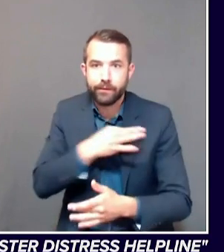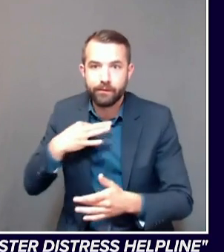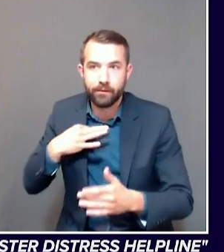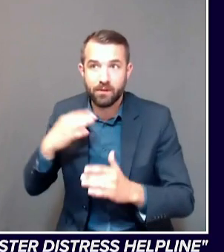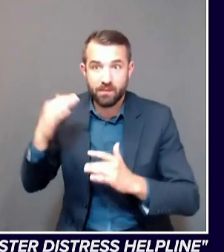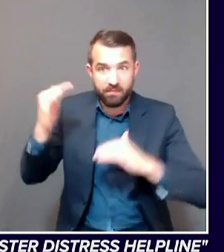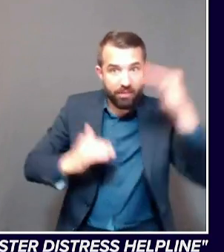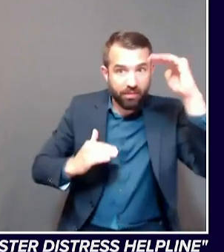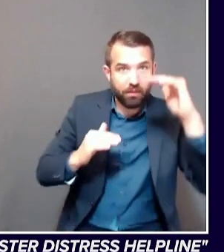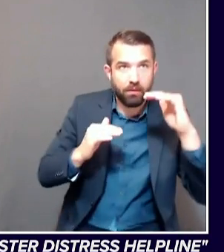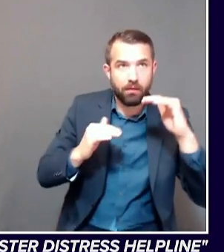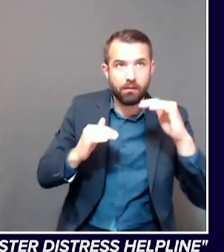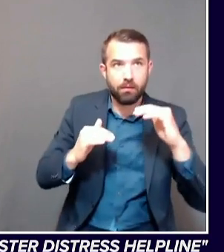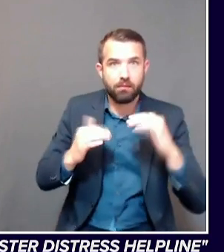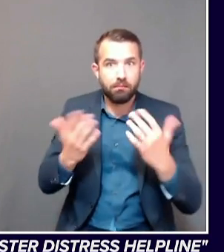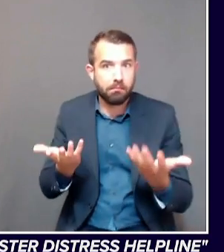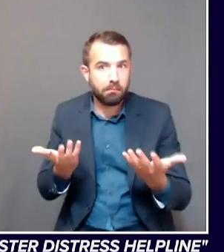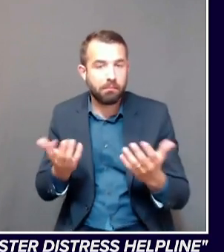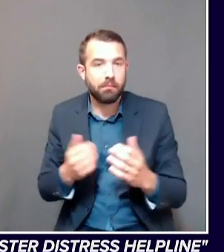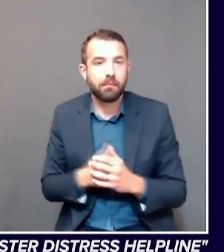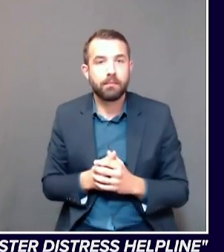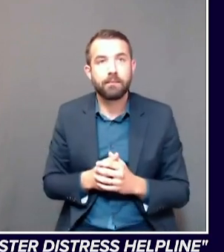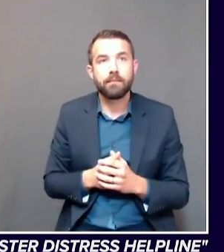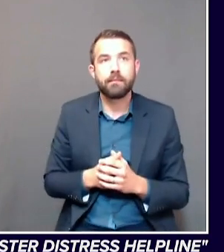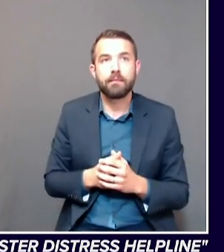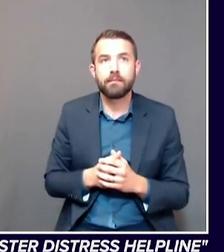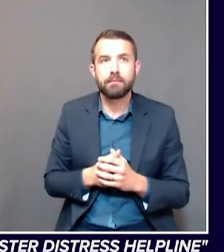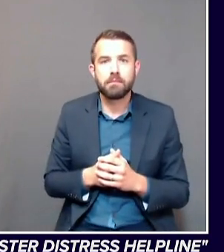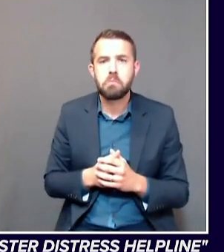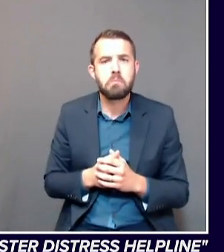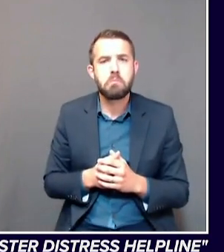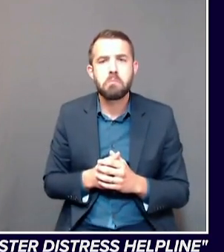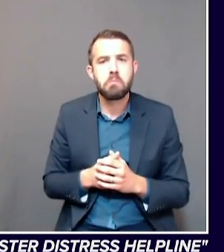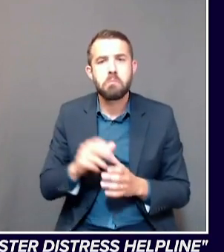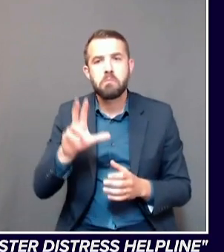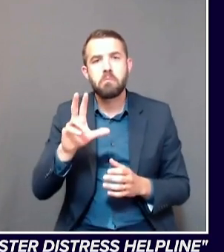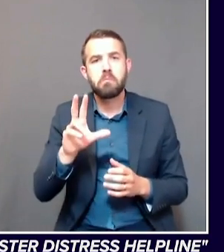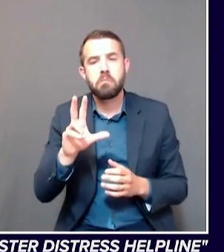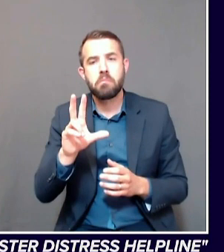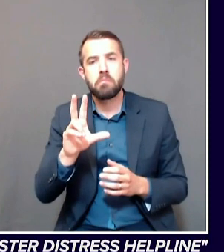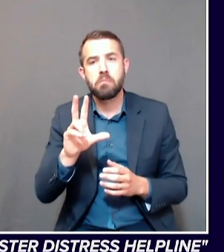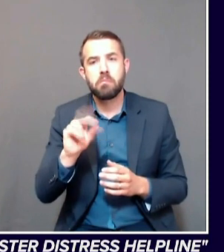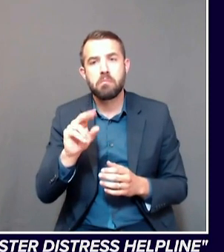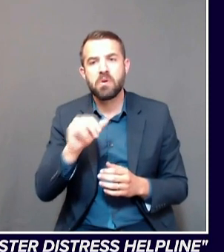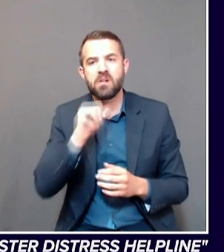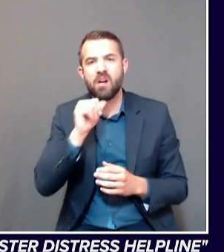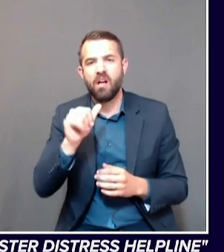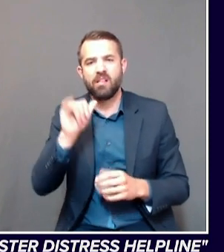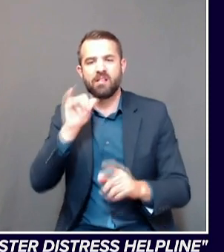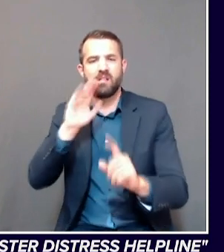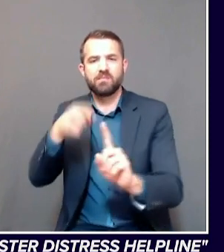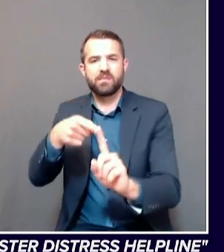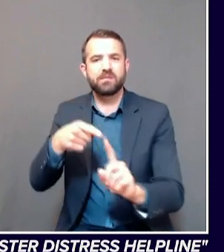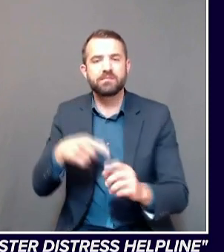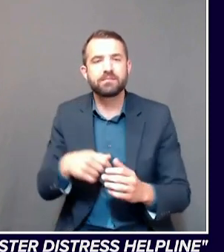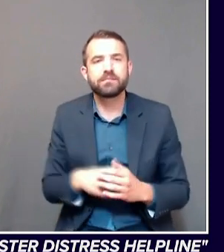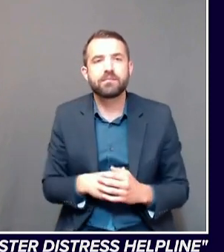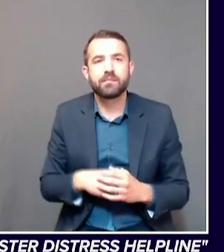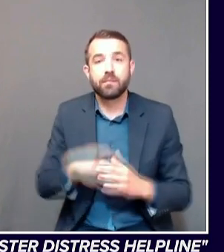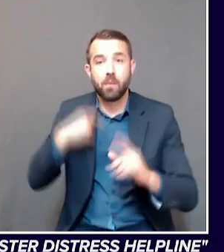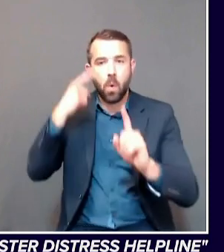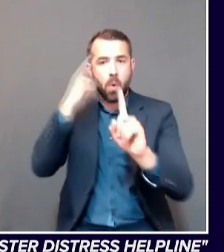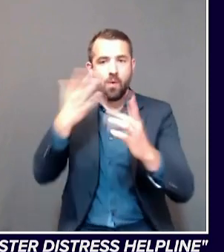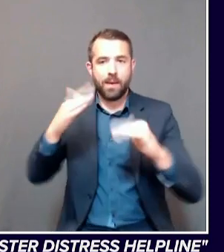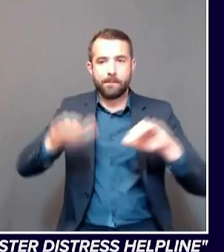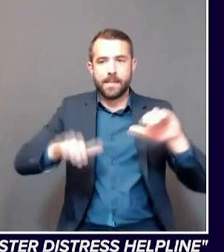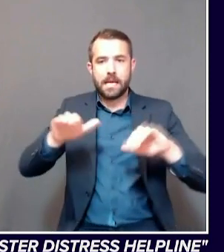characterize it that way, Amy. What we want to do is make sure we balance both. So certainly if individuals are